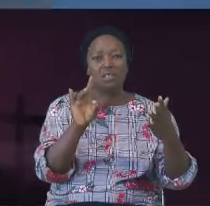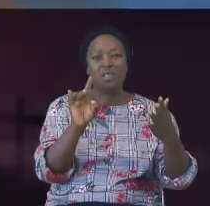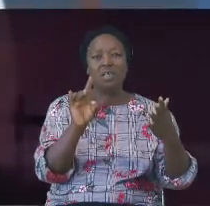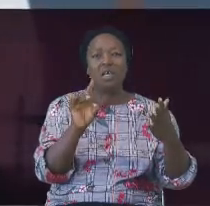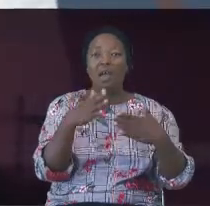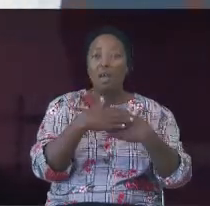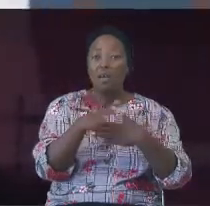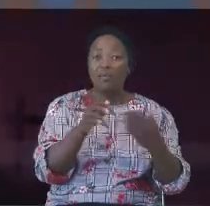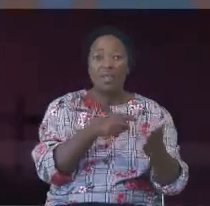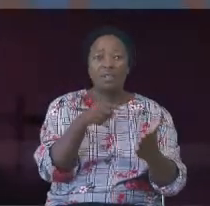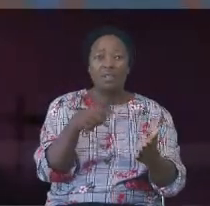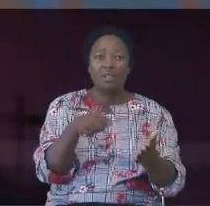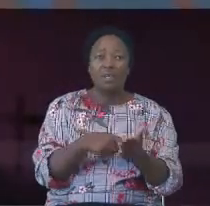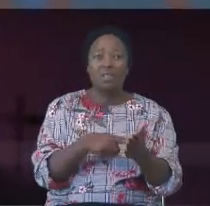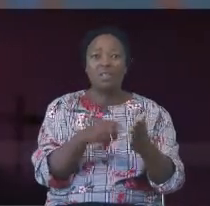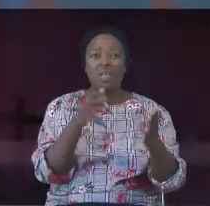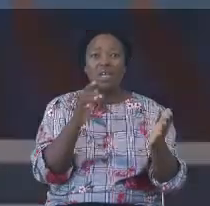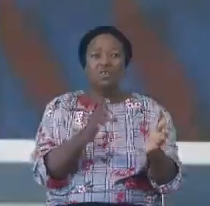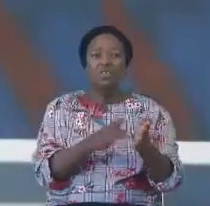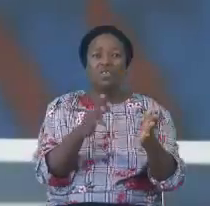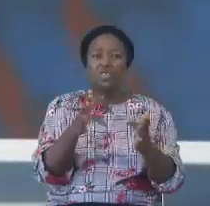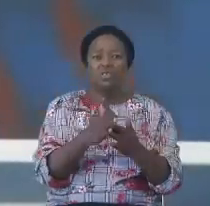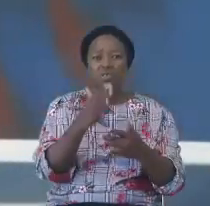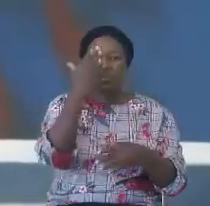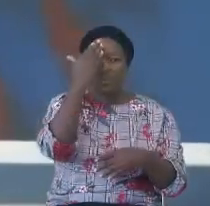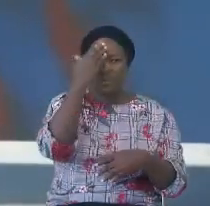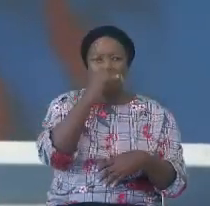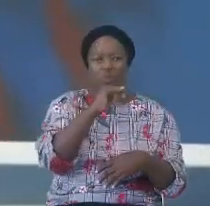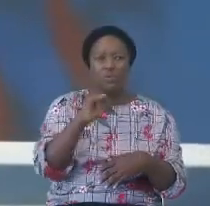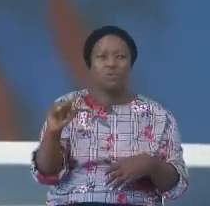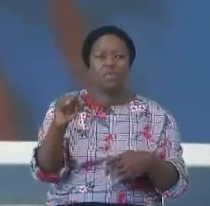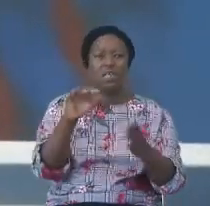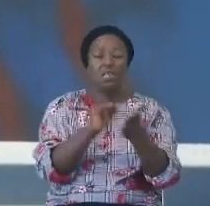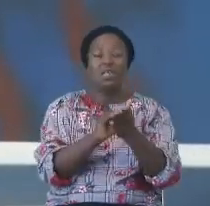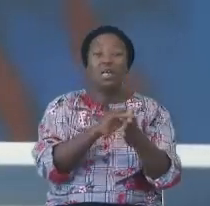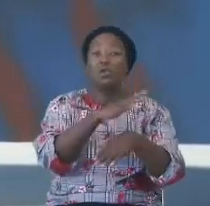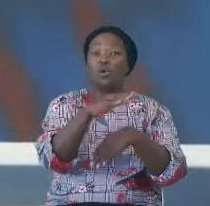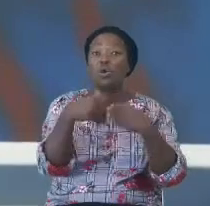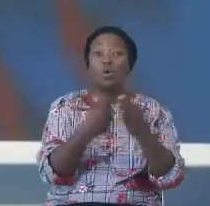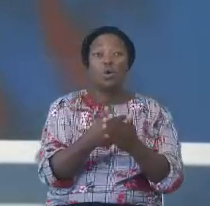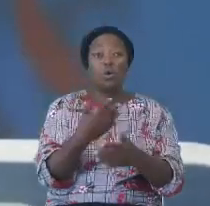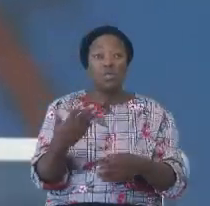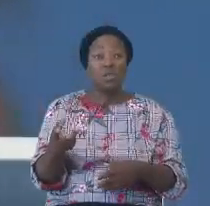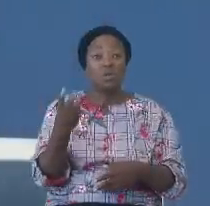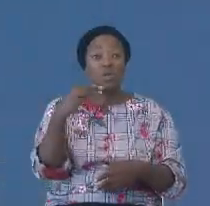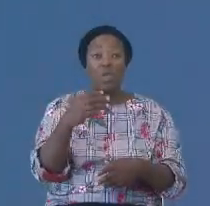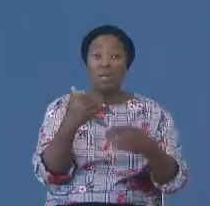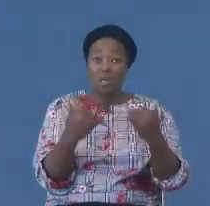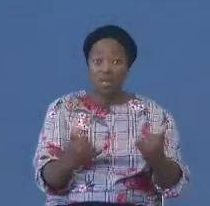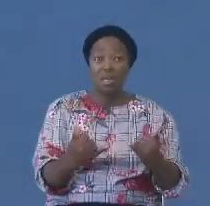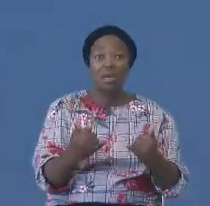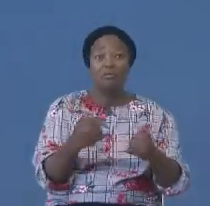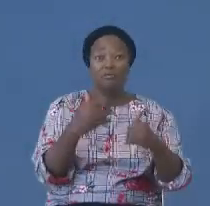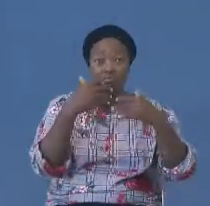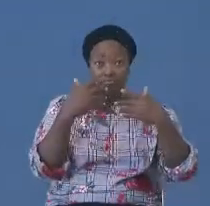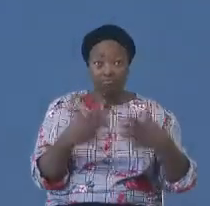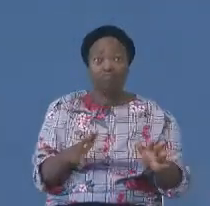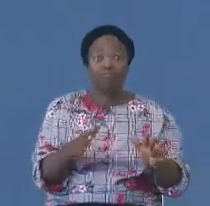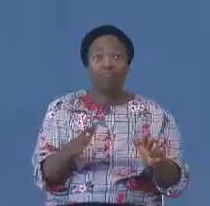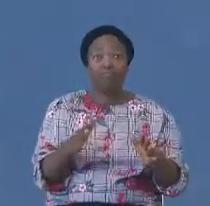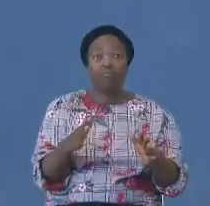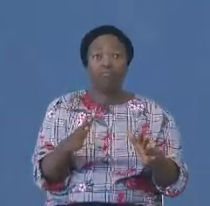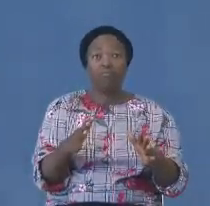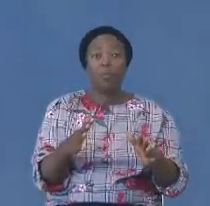Verse 28. In verse 28, "After this, Jesus knowing that